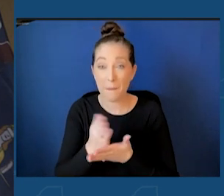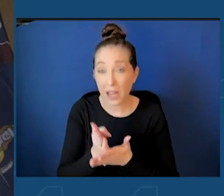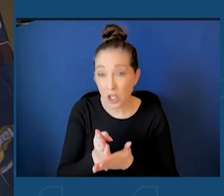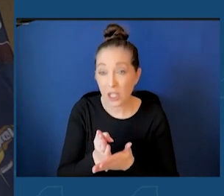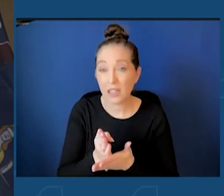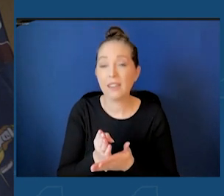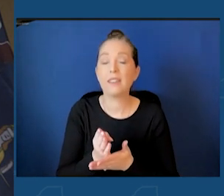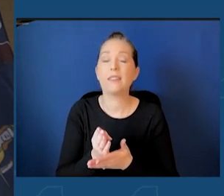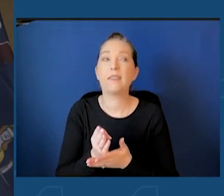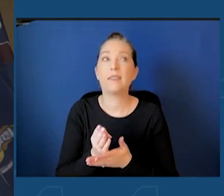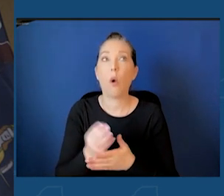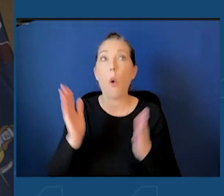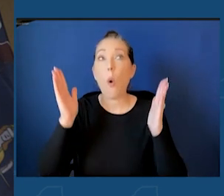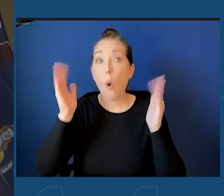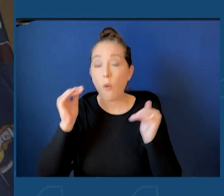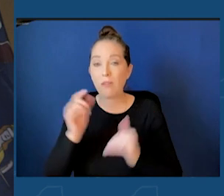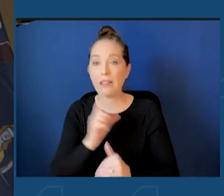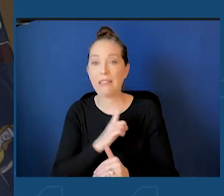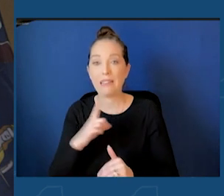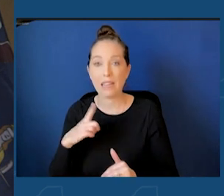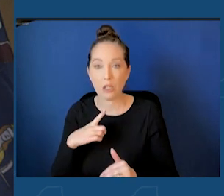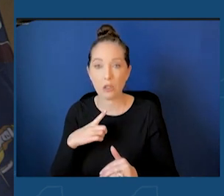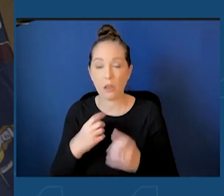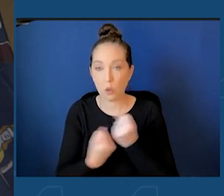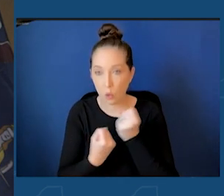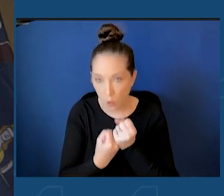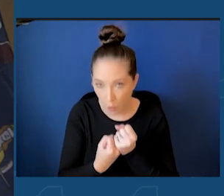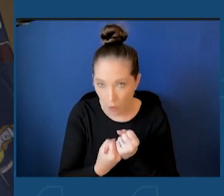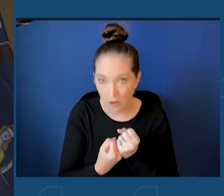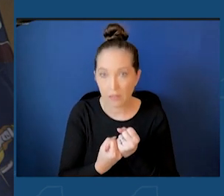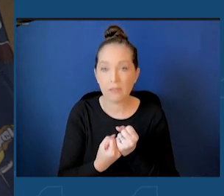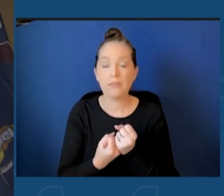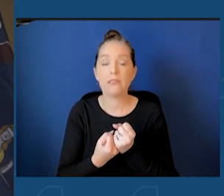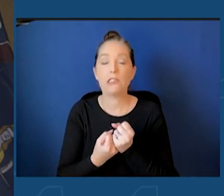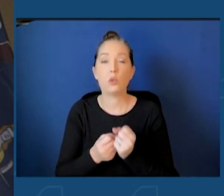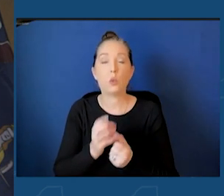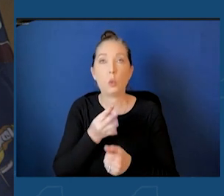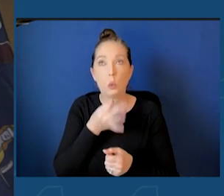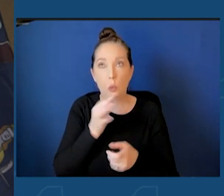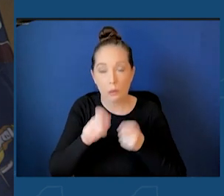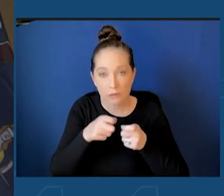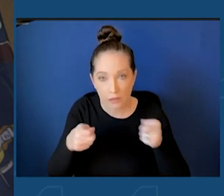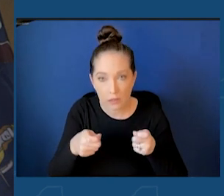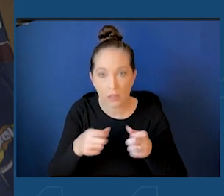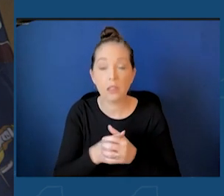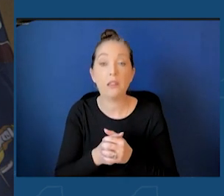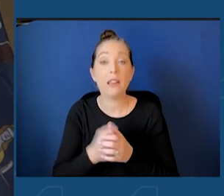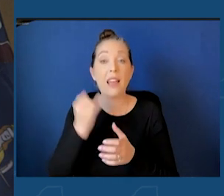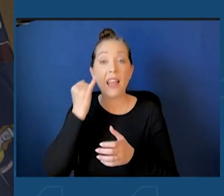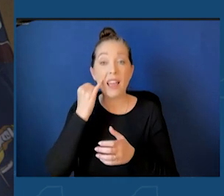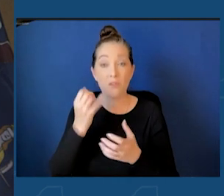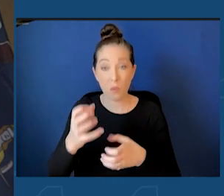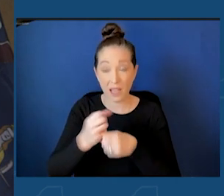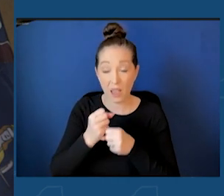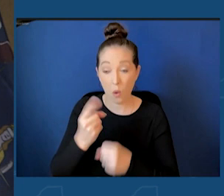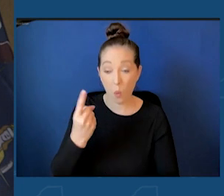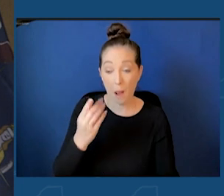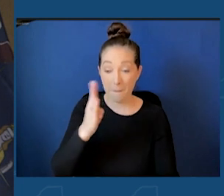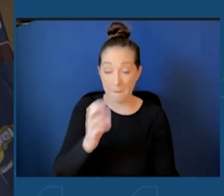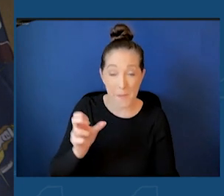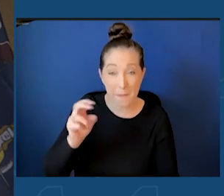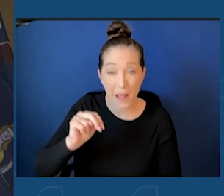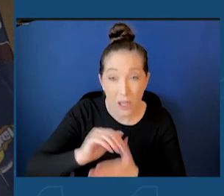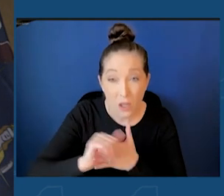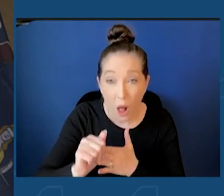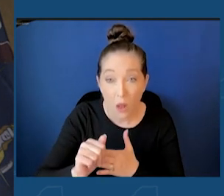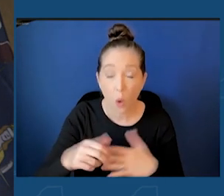budget hopefully in the next few weeks, just getting started, but there is an end we hope to achieve. If we get that $1 billion, we'll have the